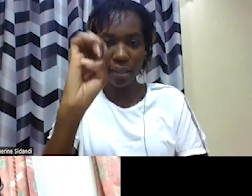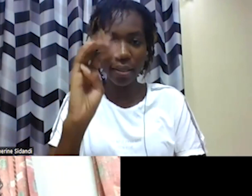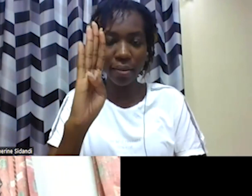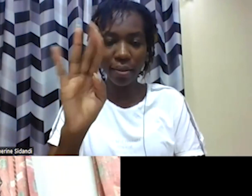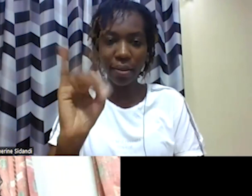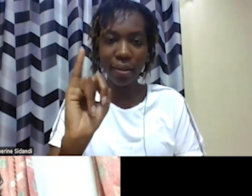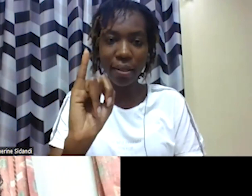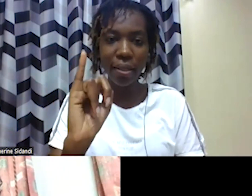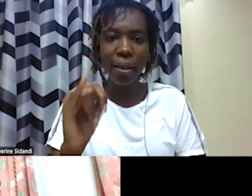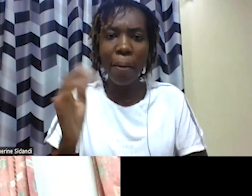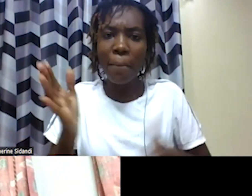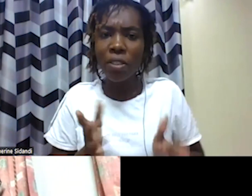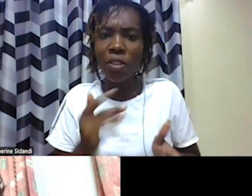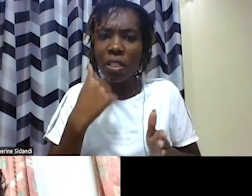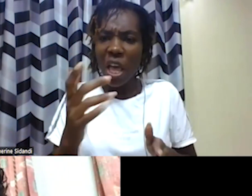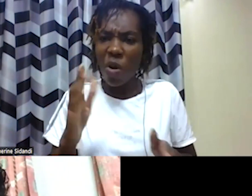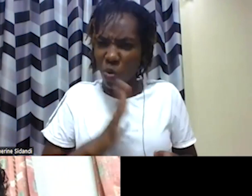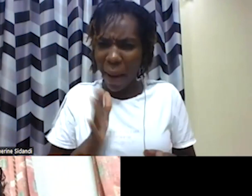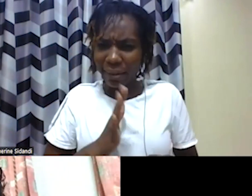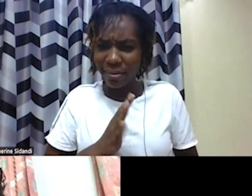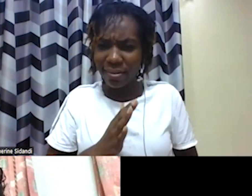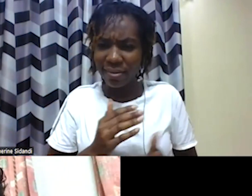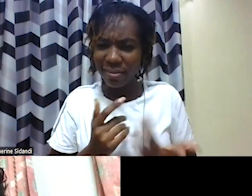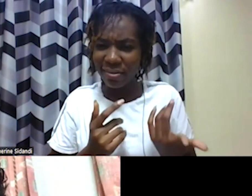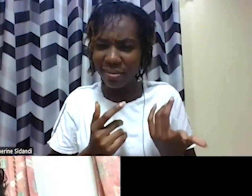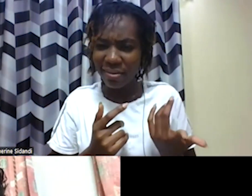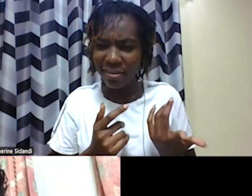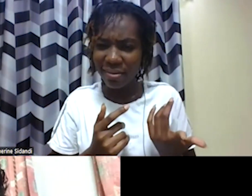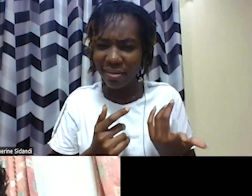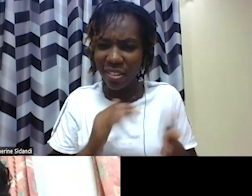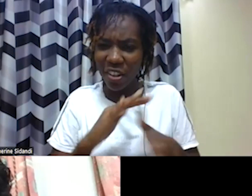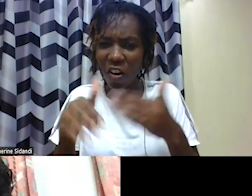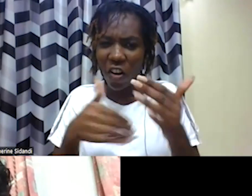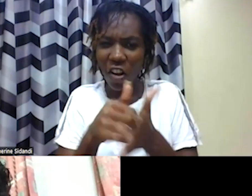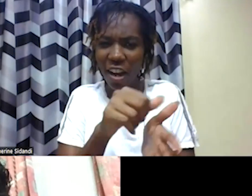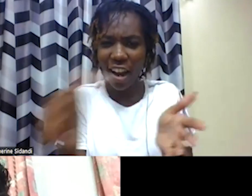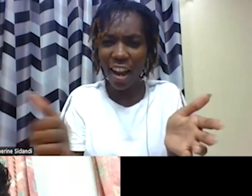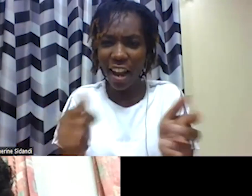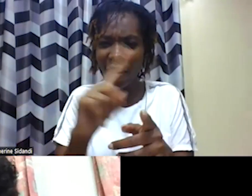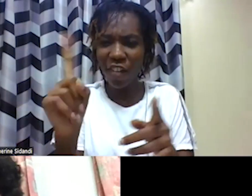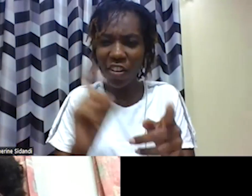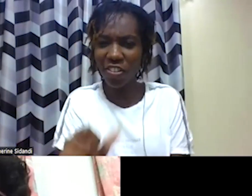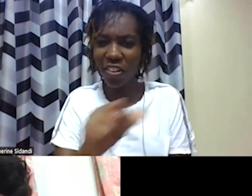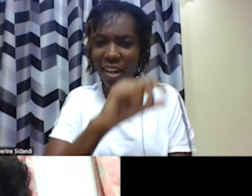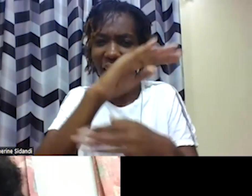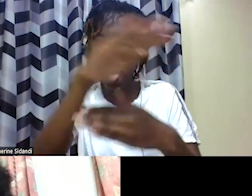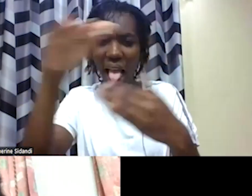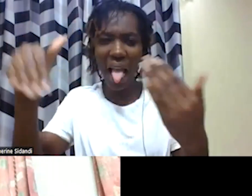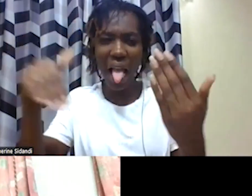Did somebody say she's a woman? Now with all these other questions around the world.